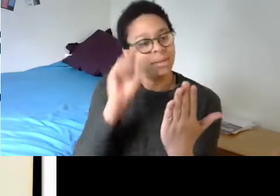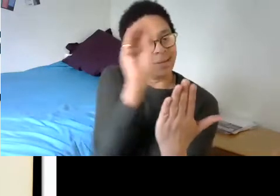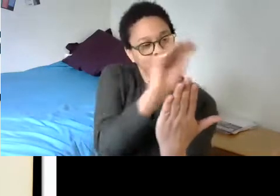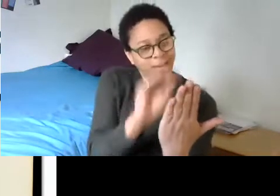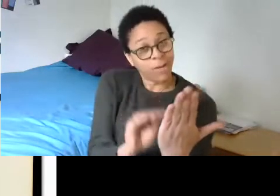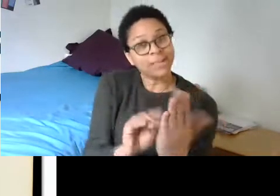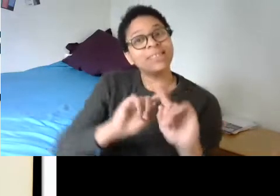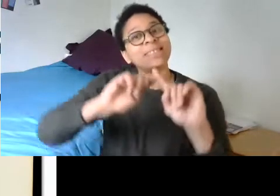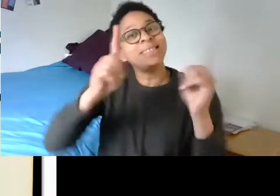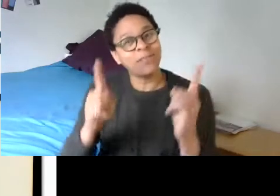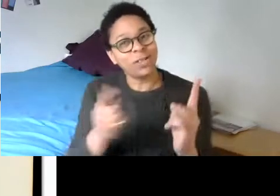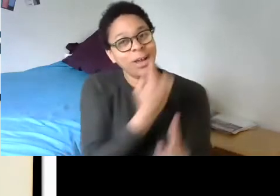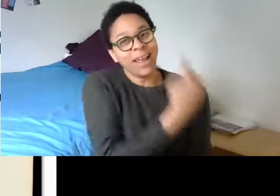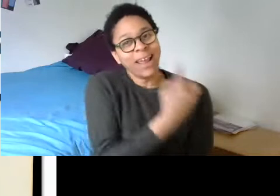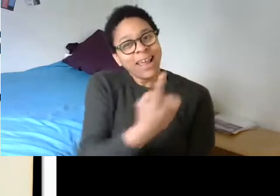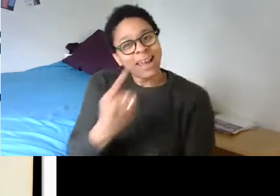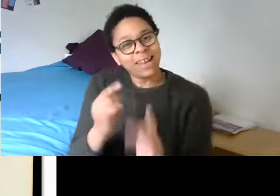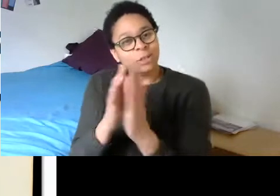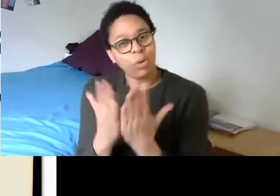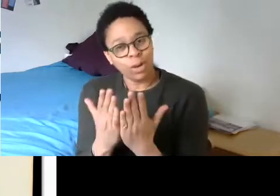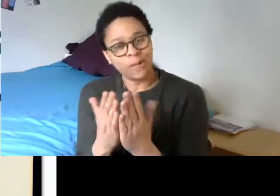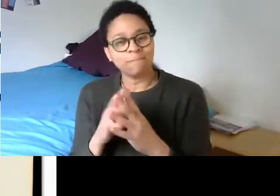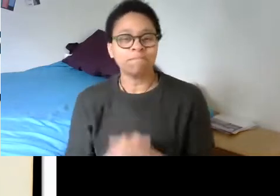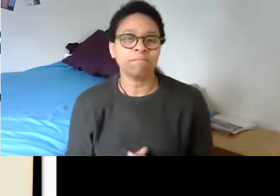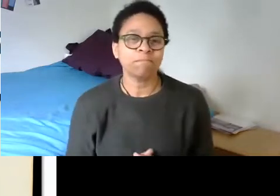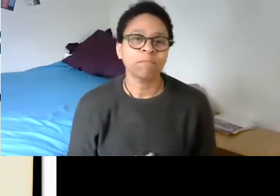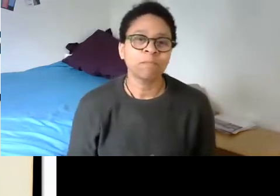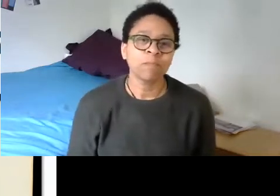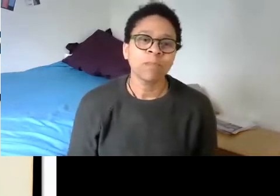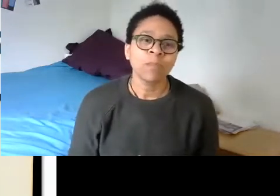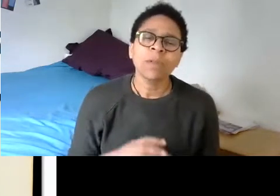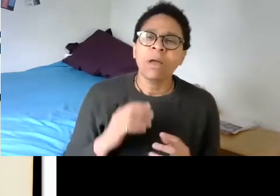As the centuries rolled on, hand-colouring became far more prescriptive, though.